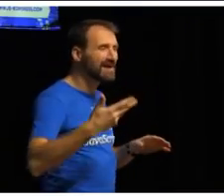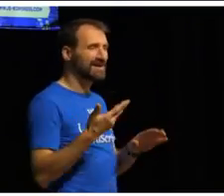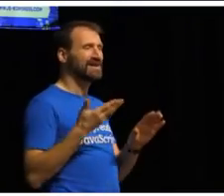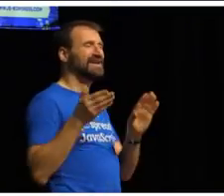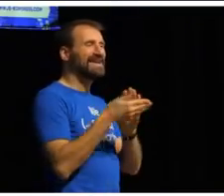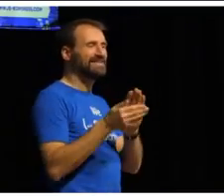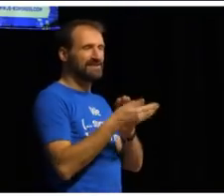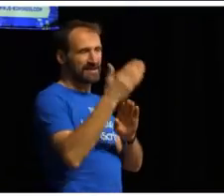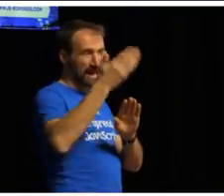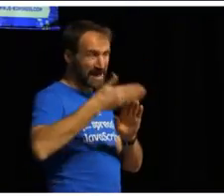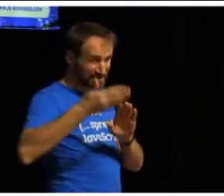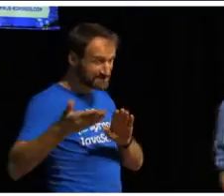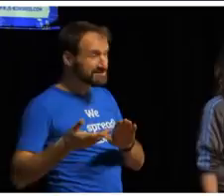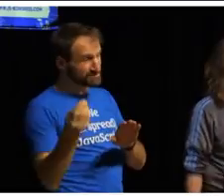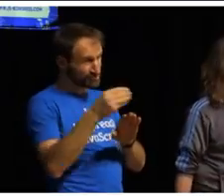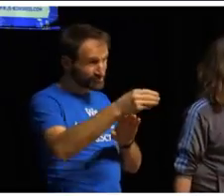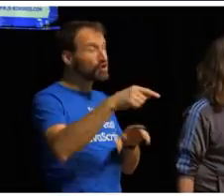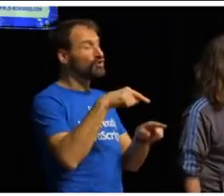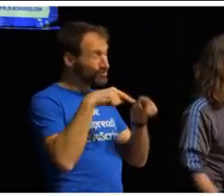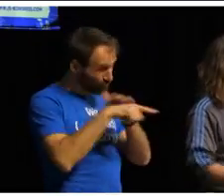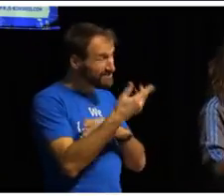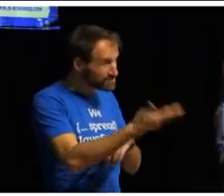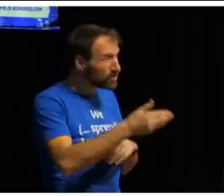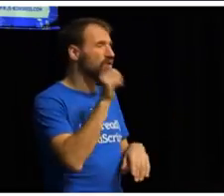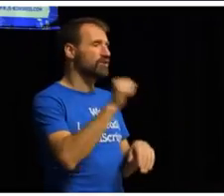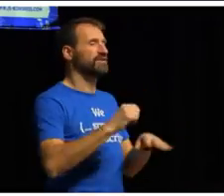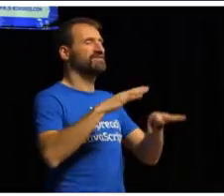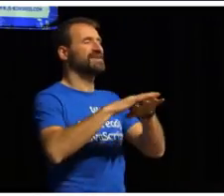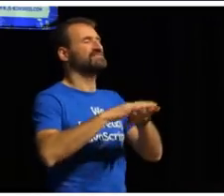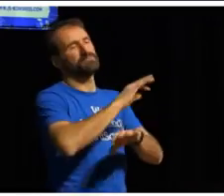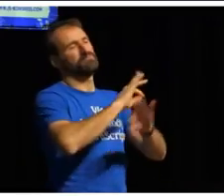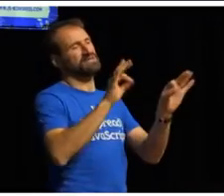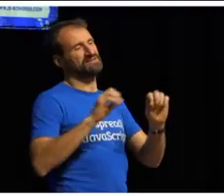them effectively. And click on the links if you really want to know why.